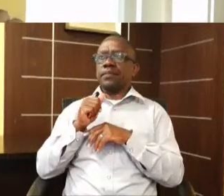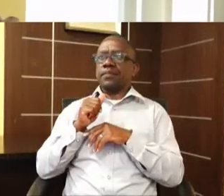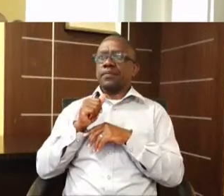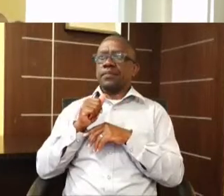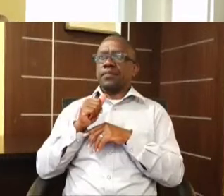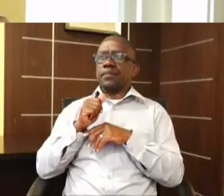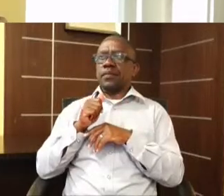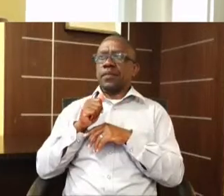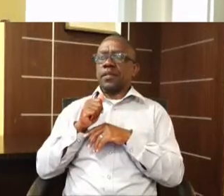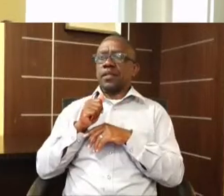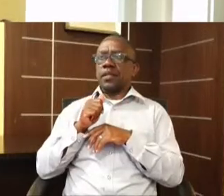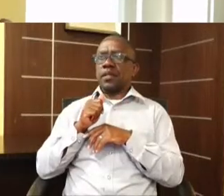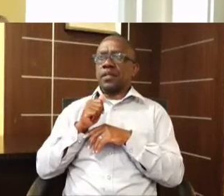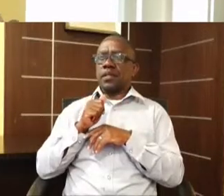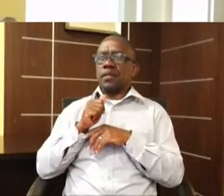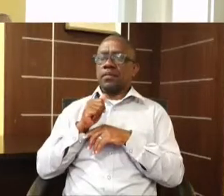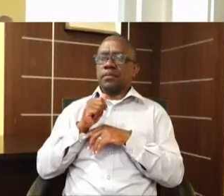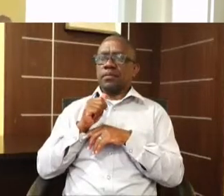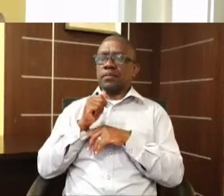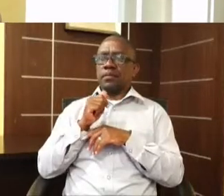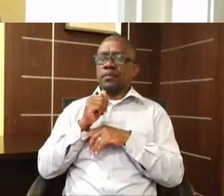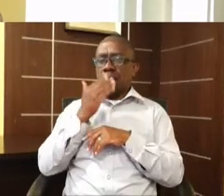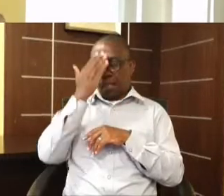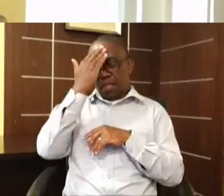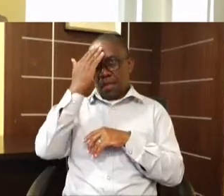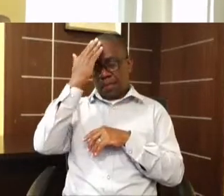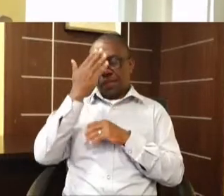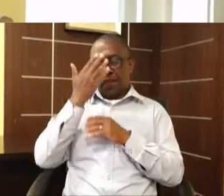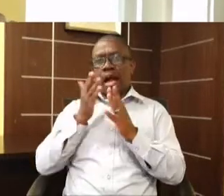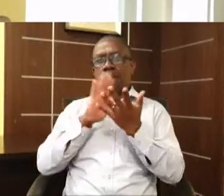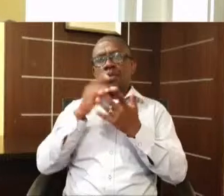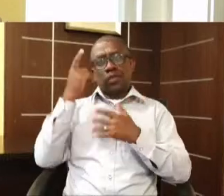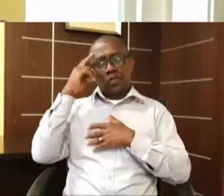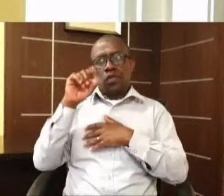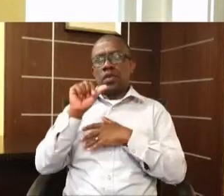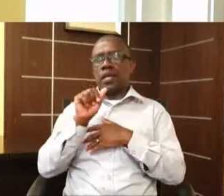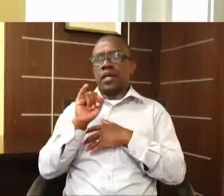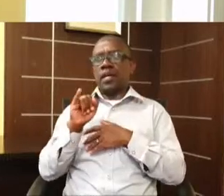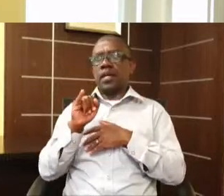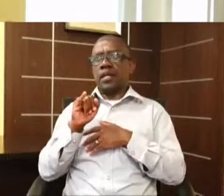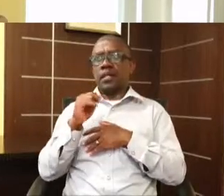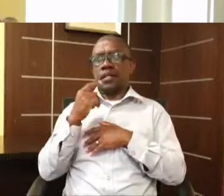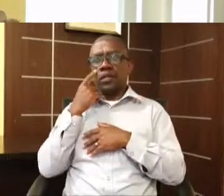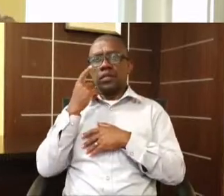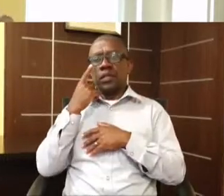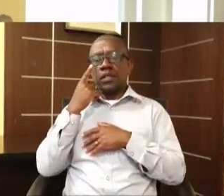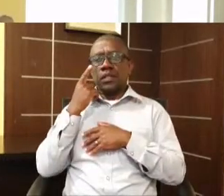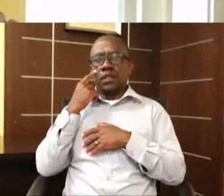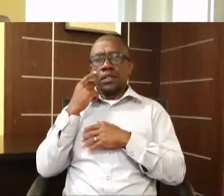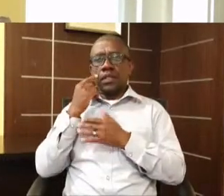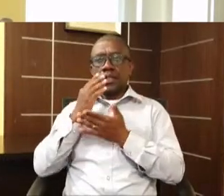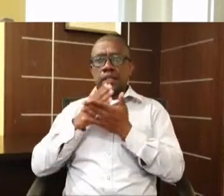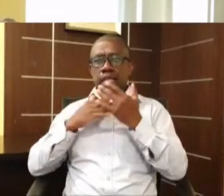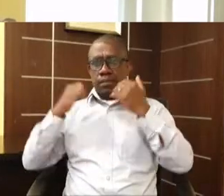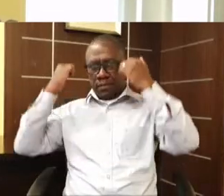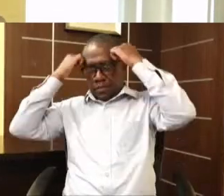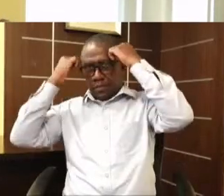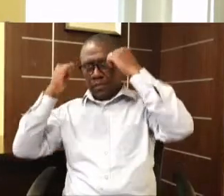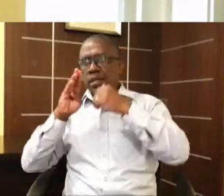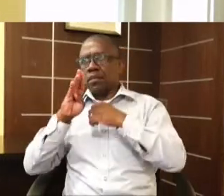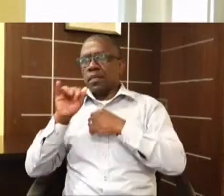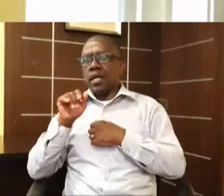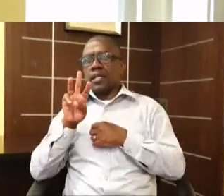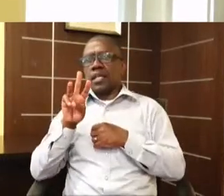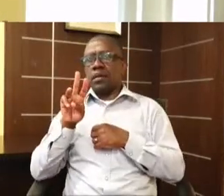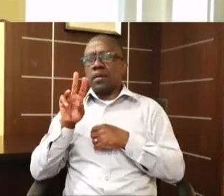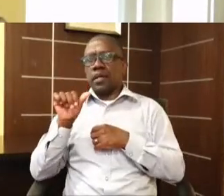implementation of AI. Reason being, I don't know if you've seen studies by WHO that when it comes